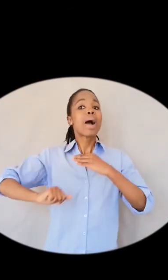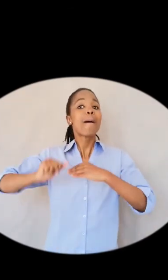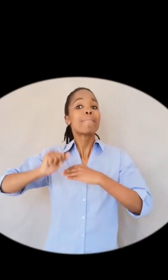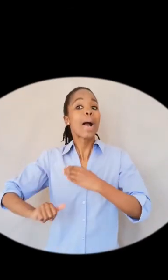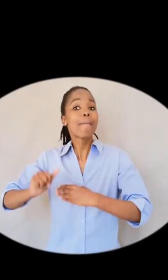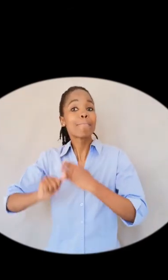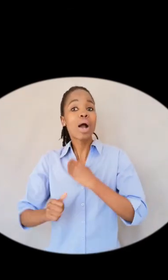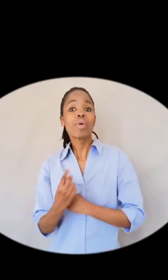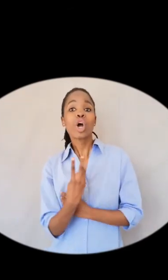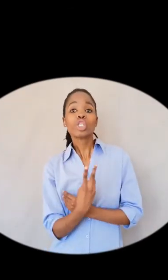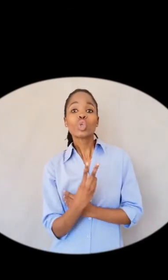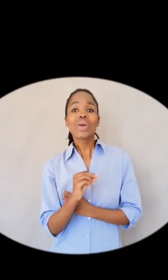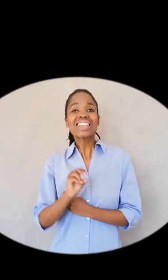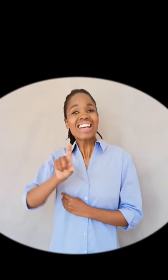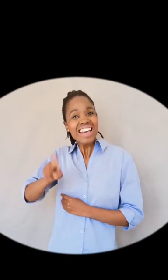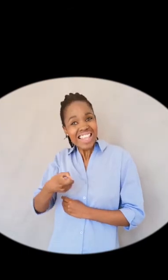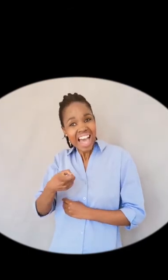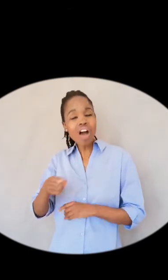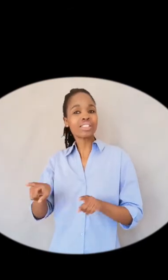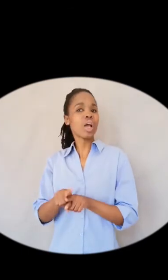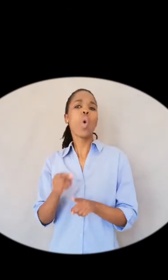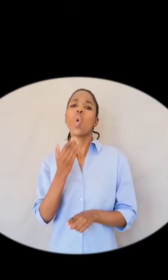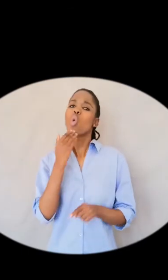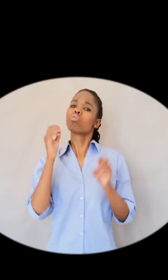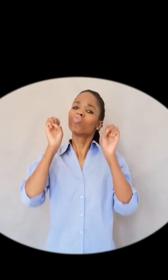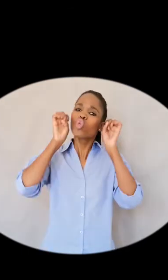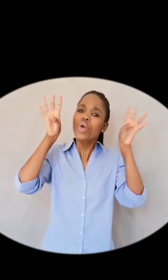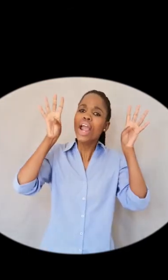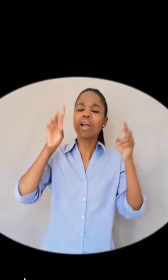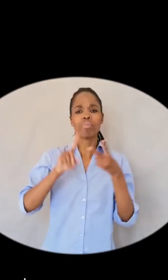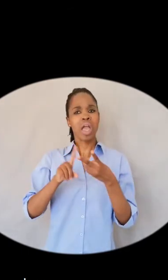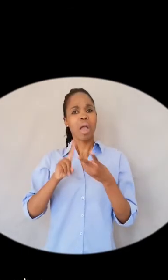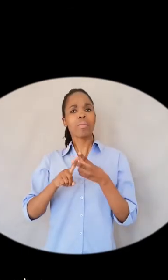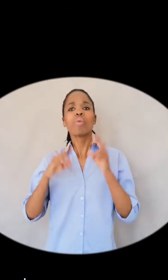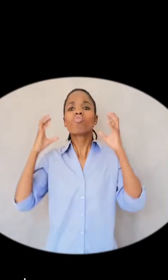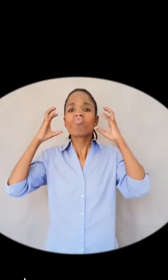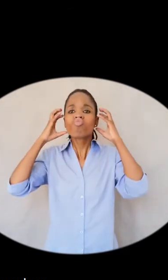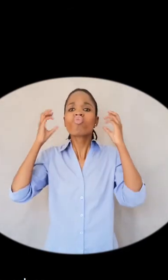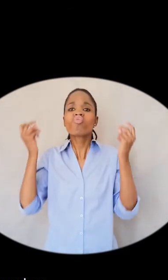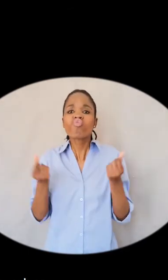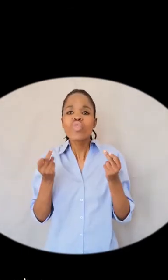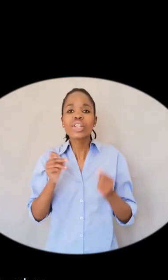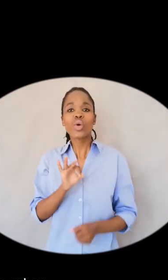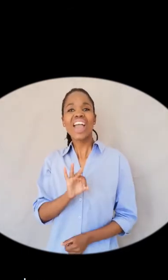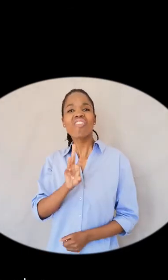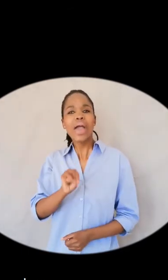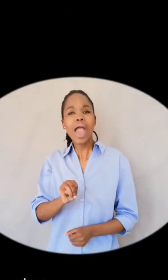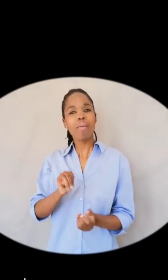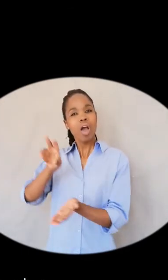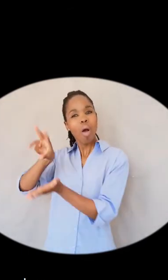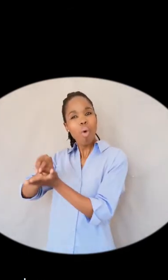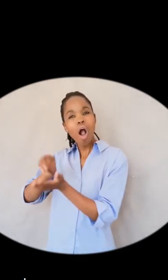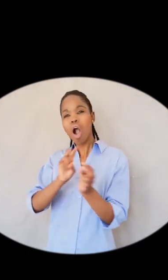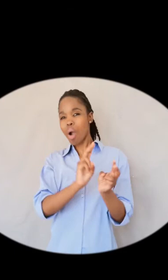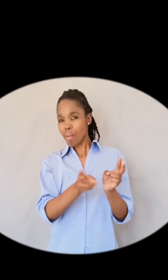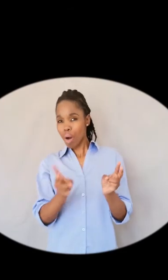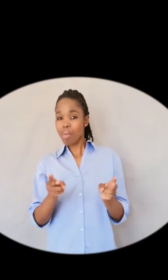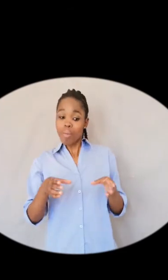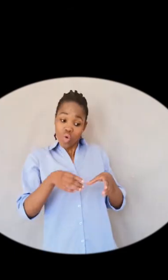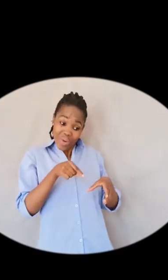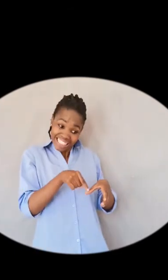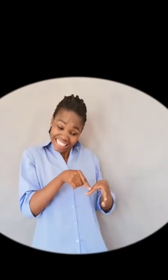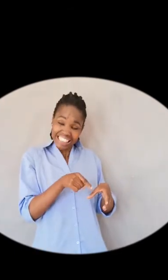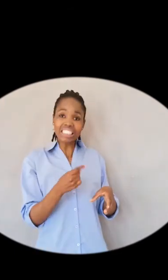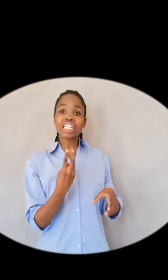is literally creators, radio stations, podcasters, whatever it is. And you need to look at that number as literally the competition. So if